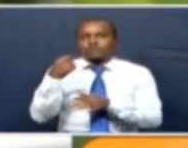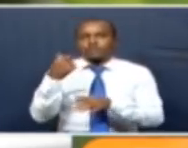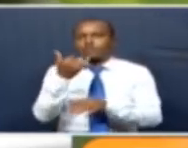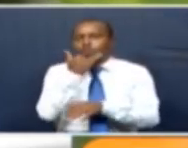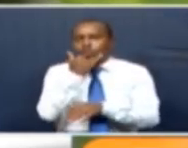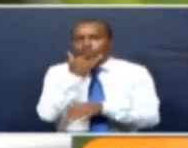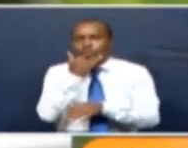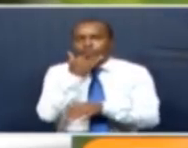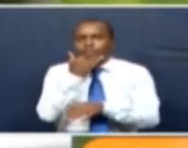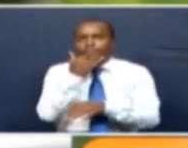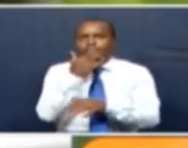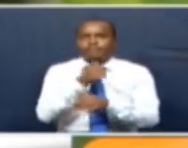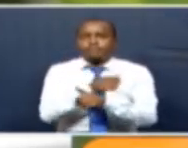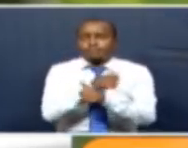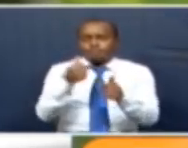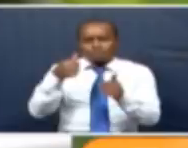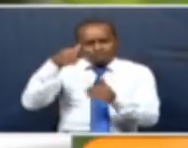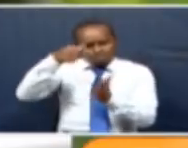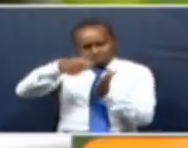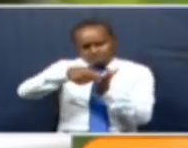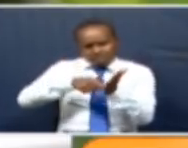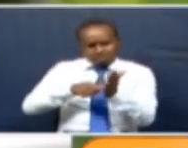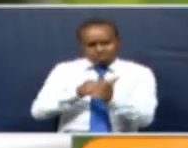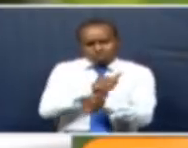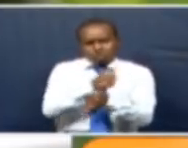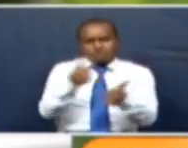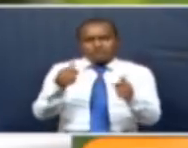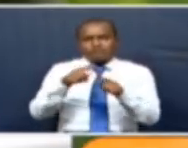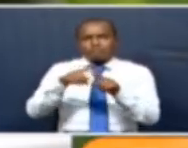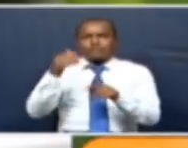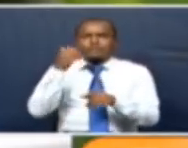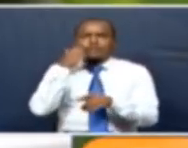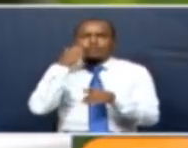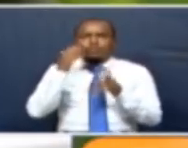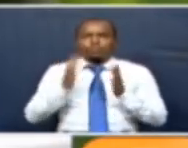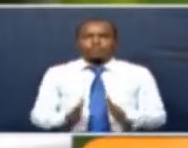wrongly. He may have been well operated on, but he was the wrong patient.